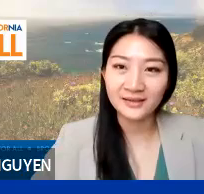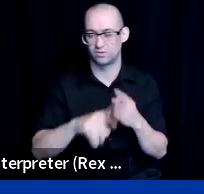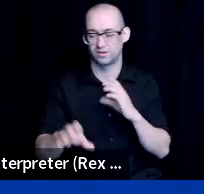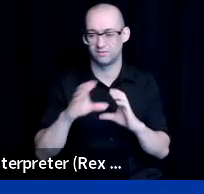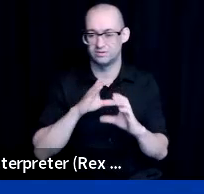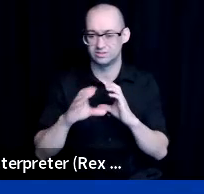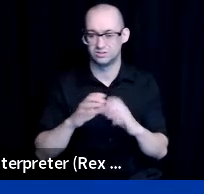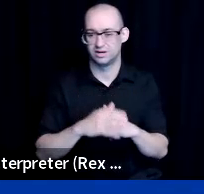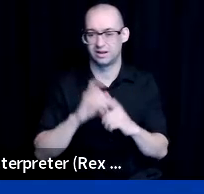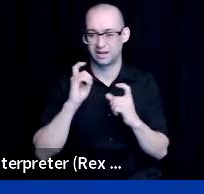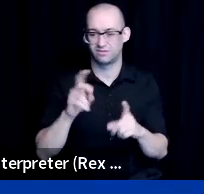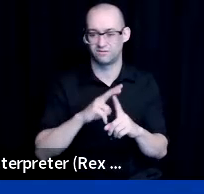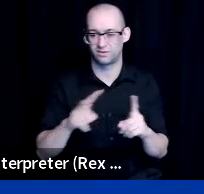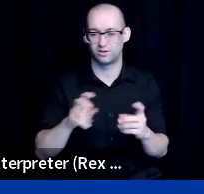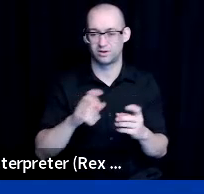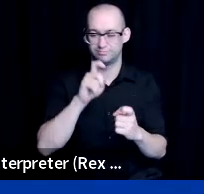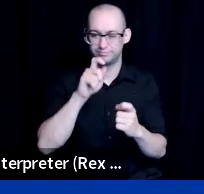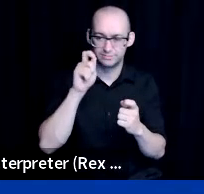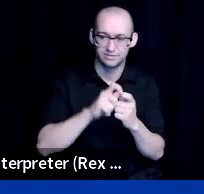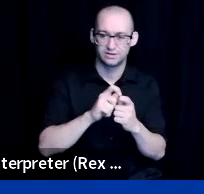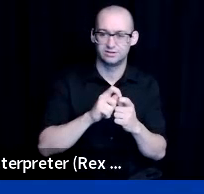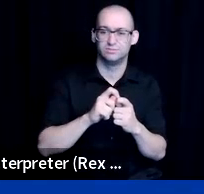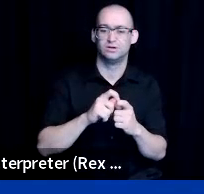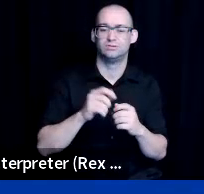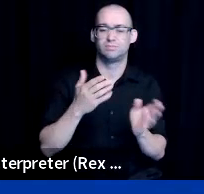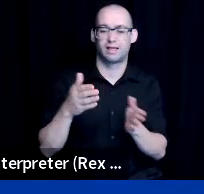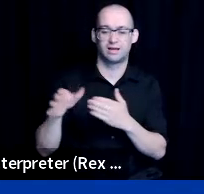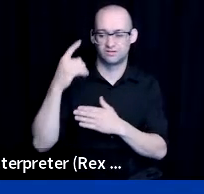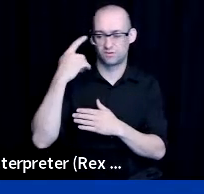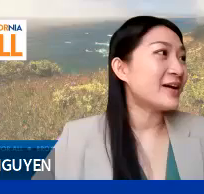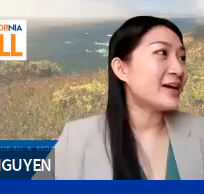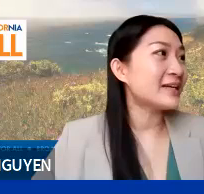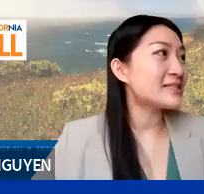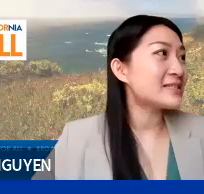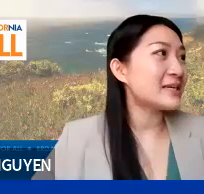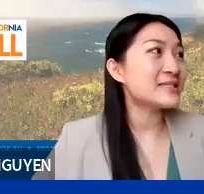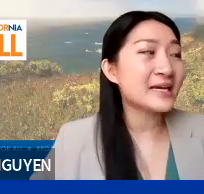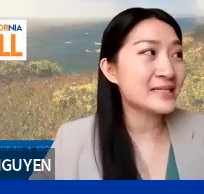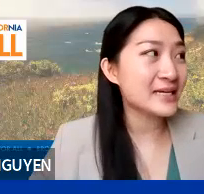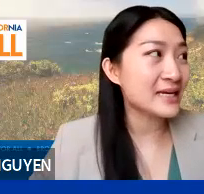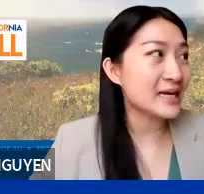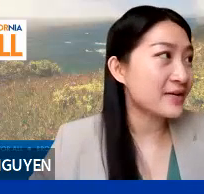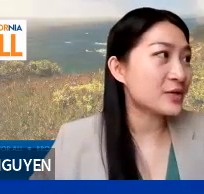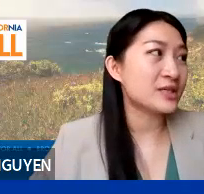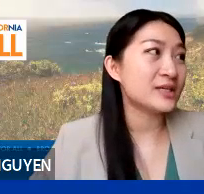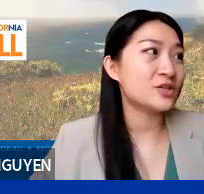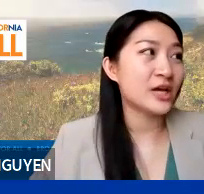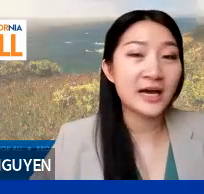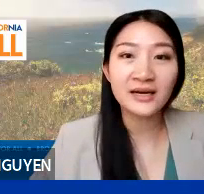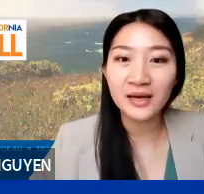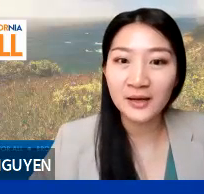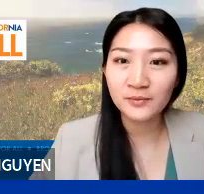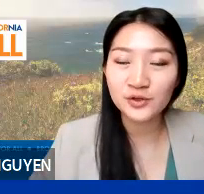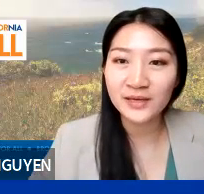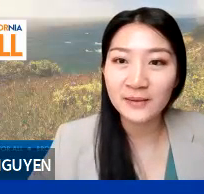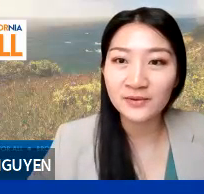conversation and giving very concrete strategies to do so. And I see Sandy having a question in the